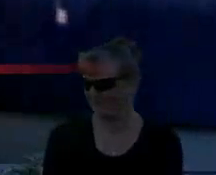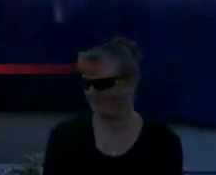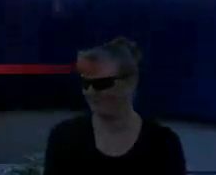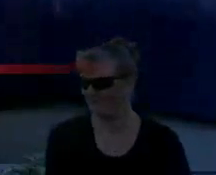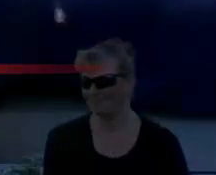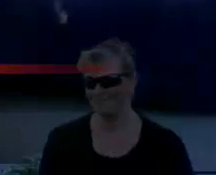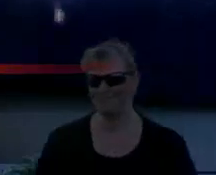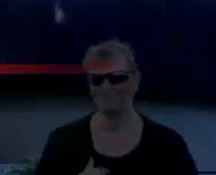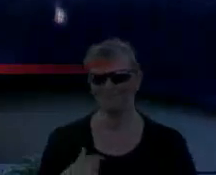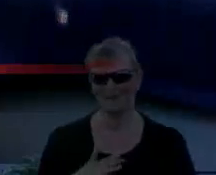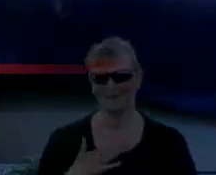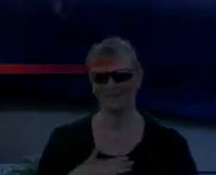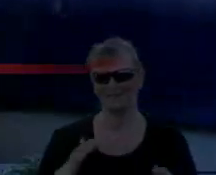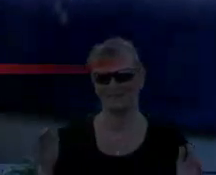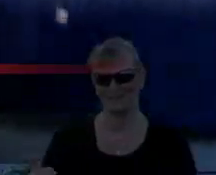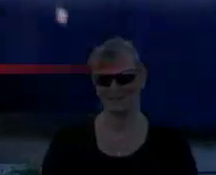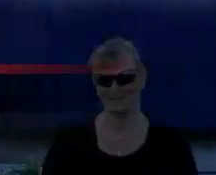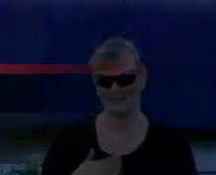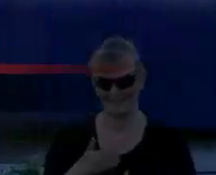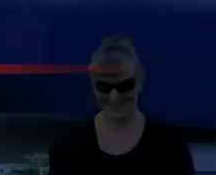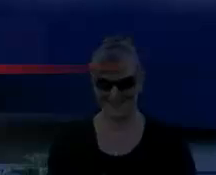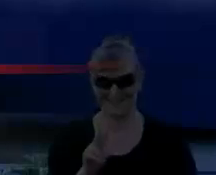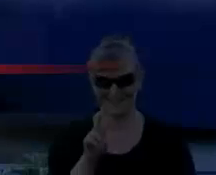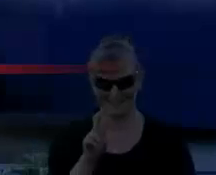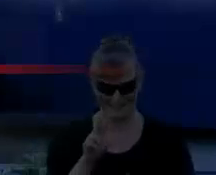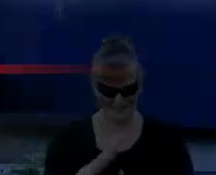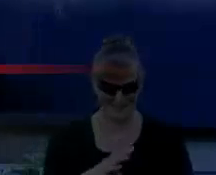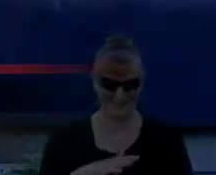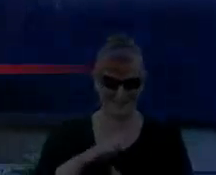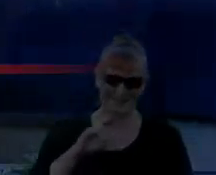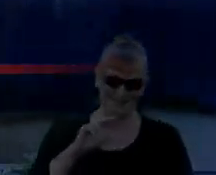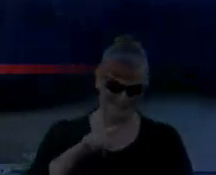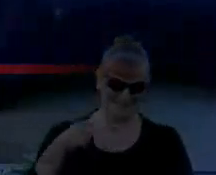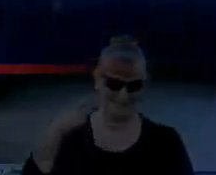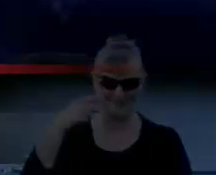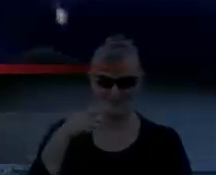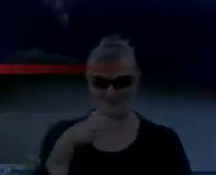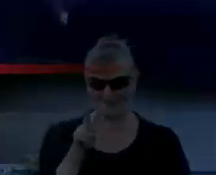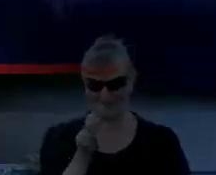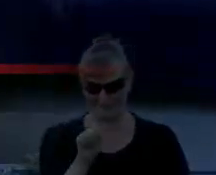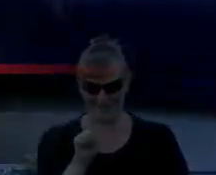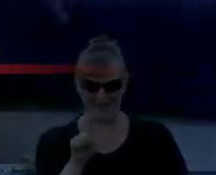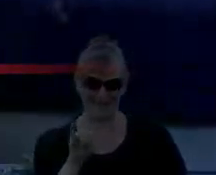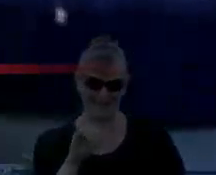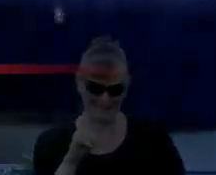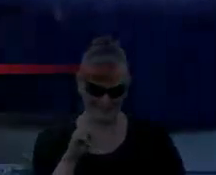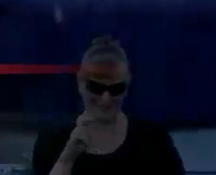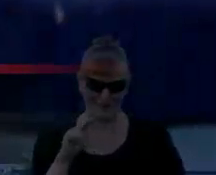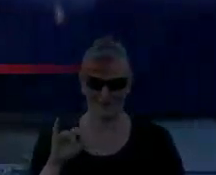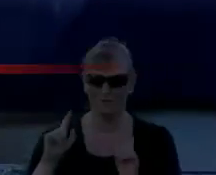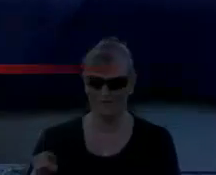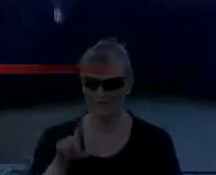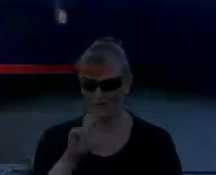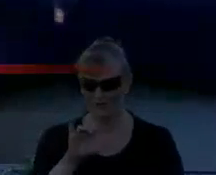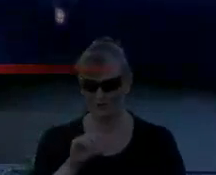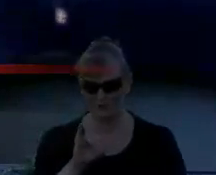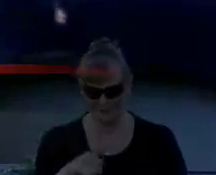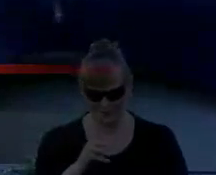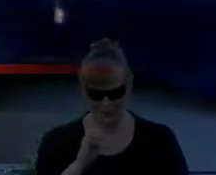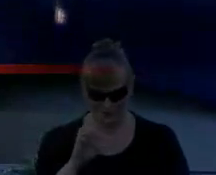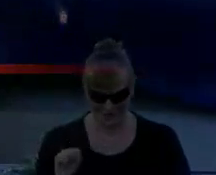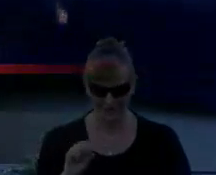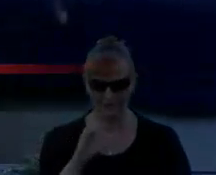I am happy to introduce our next valedictorian, Talmadge Hales. He attended James McGee, Ruth Livingston, Basin